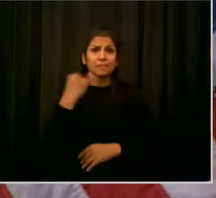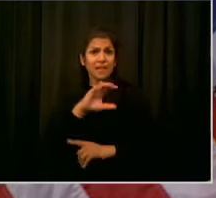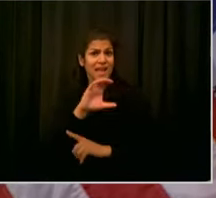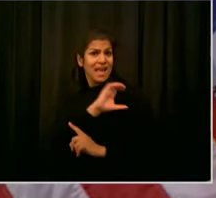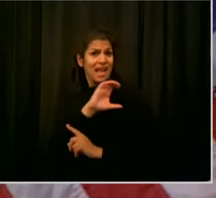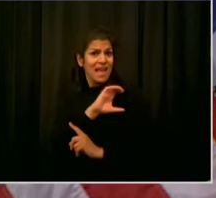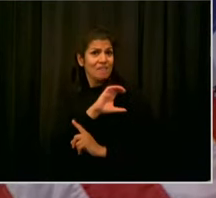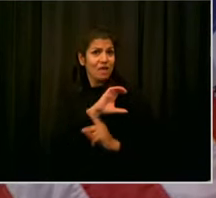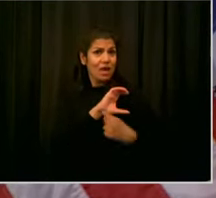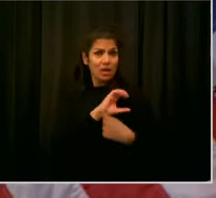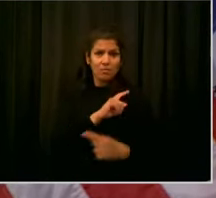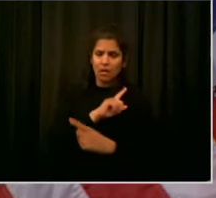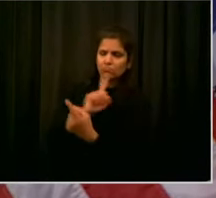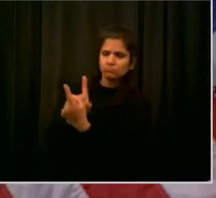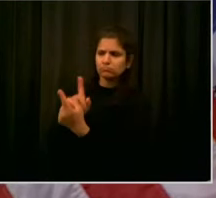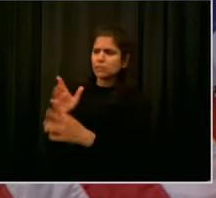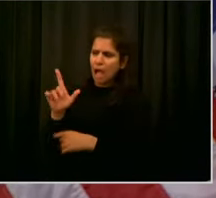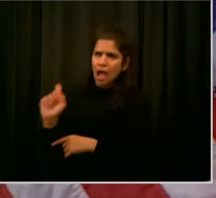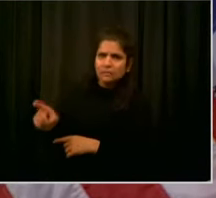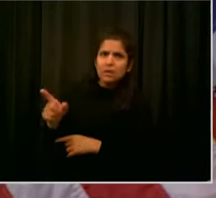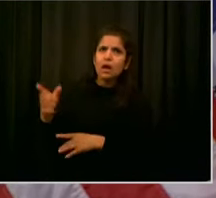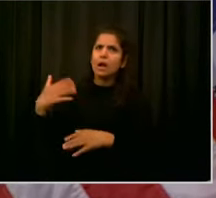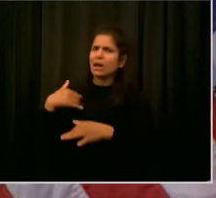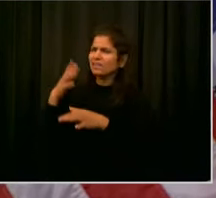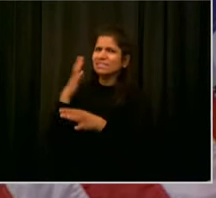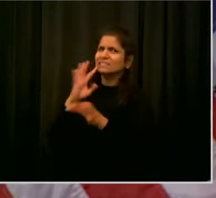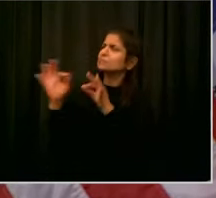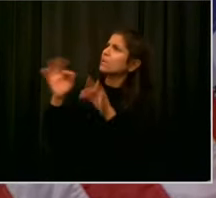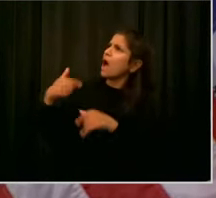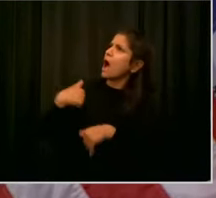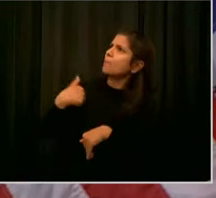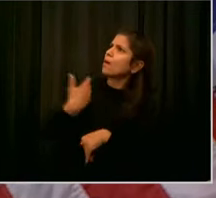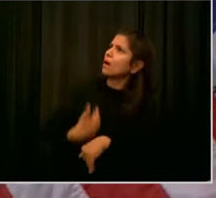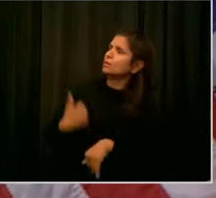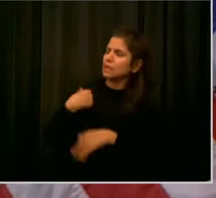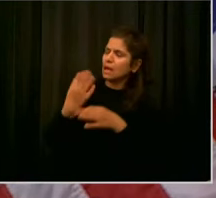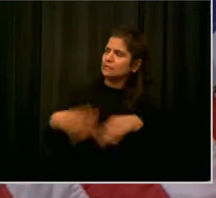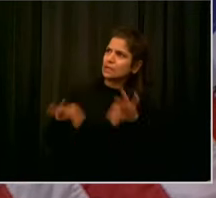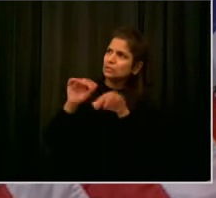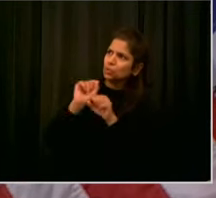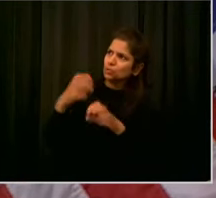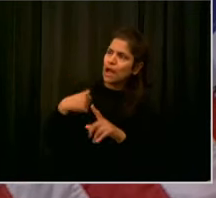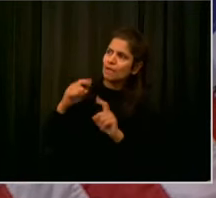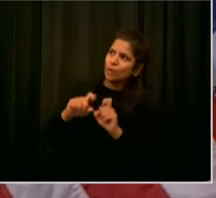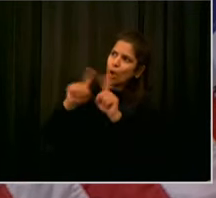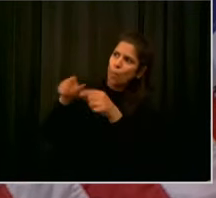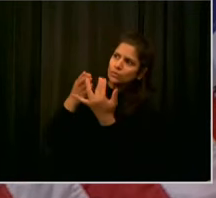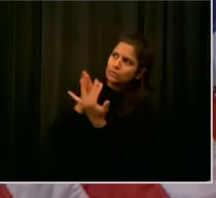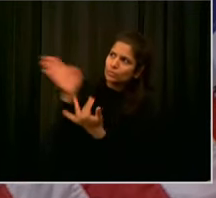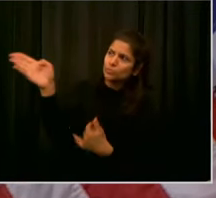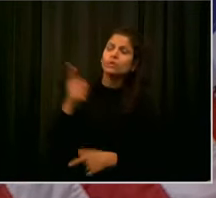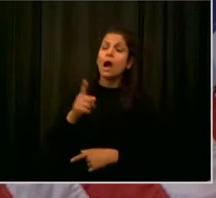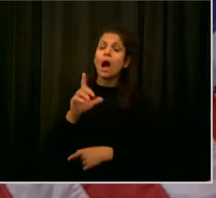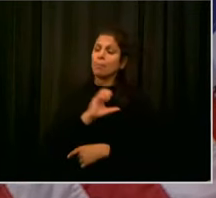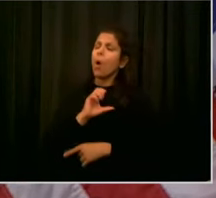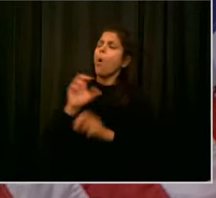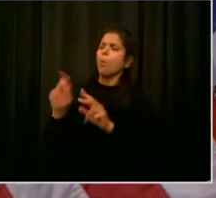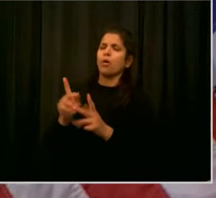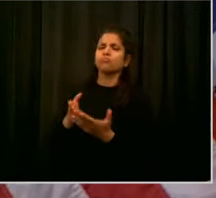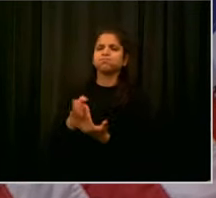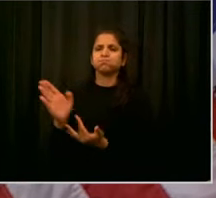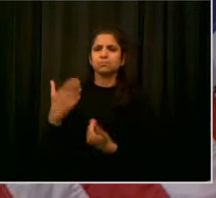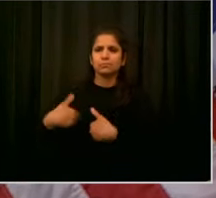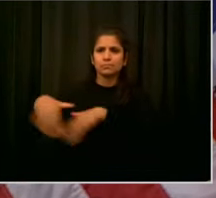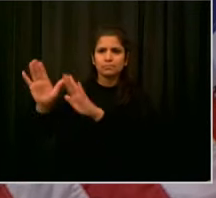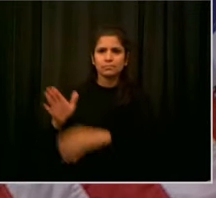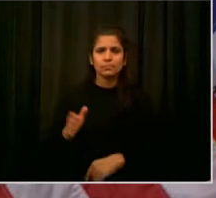that. Any officers who are under investigation will not be present during protests. I can say that very clearly.